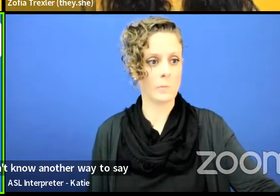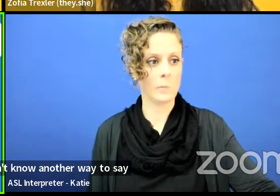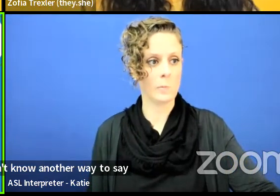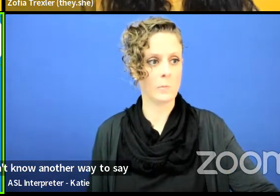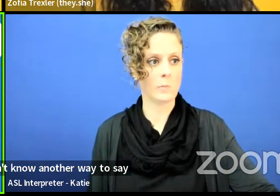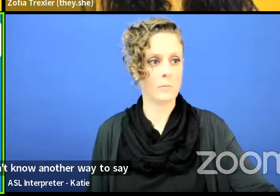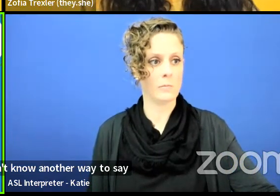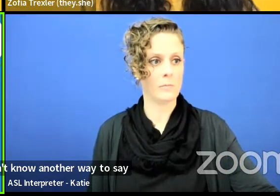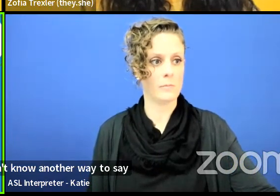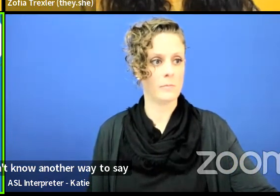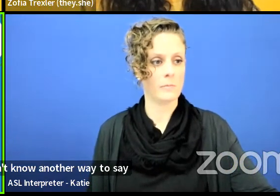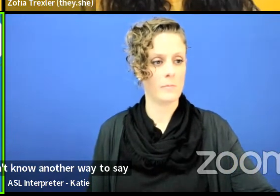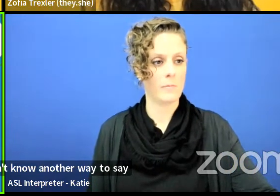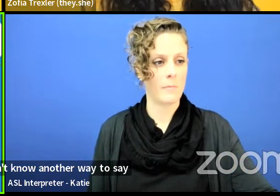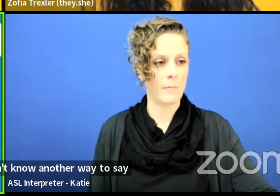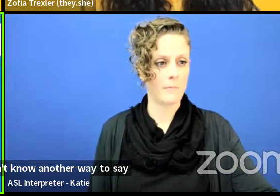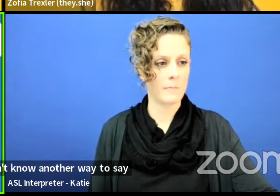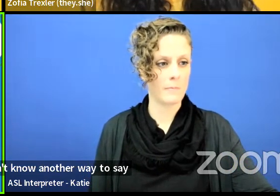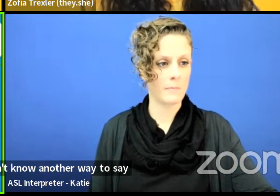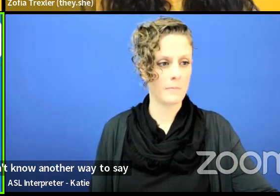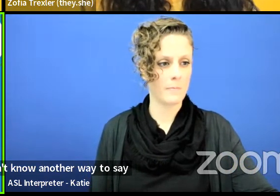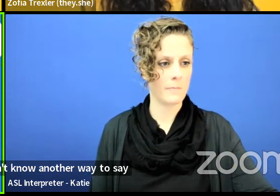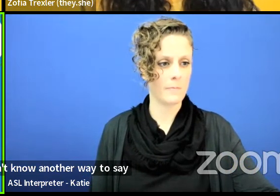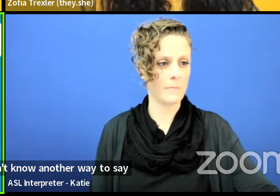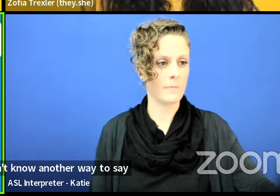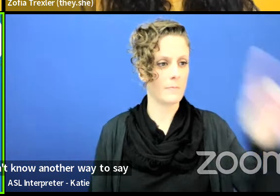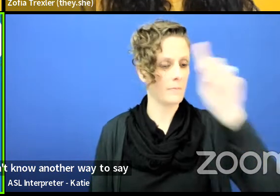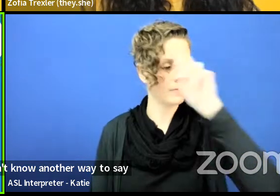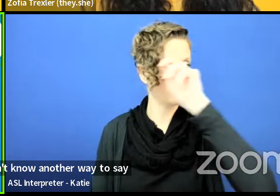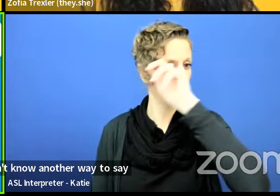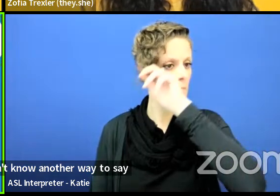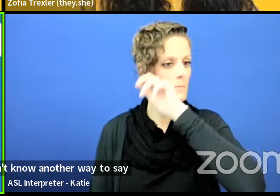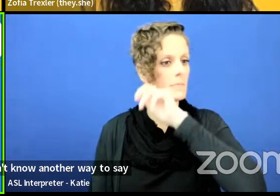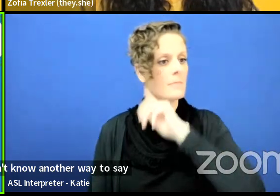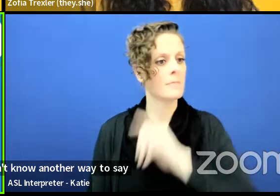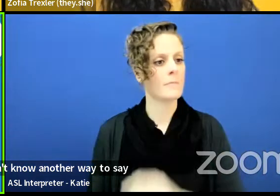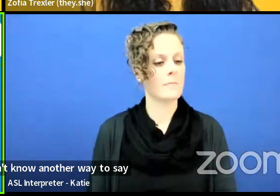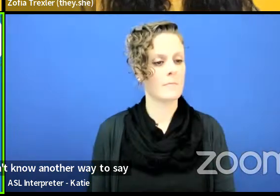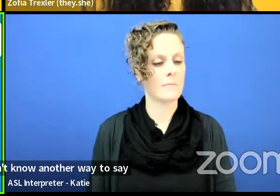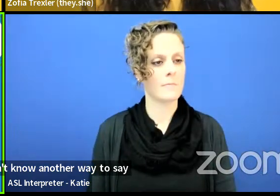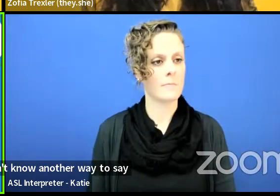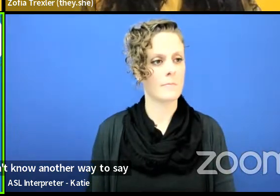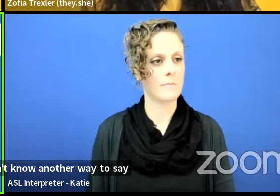Being one of that fits in multiple pockets of identity.